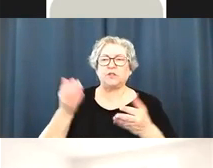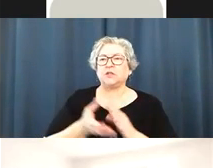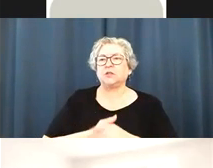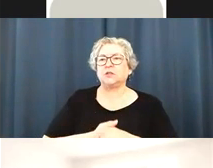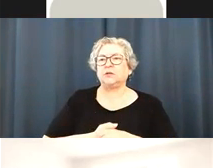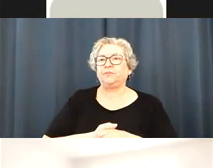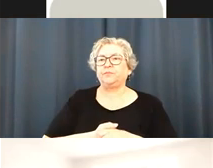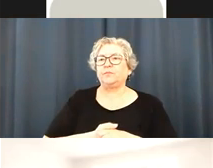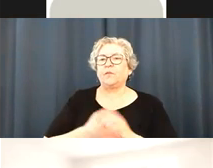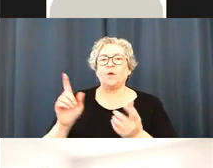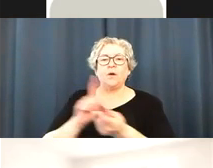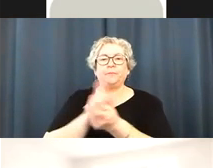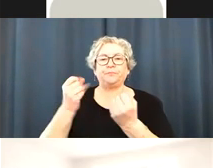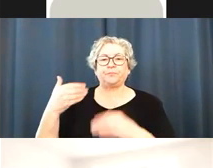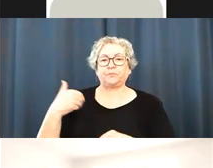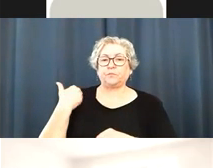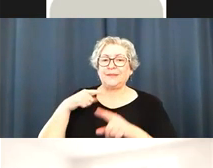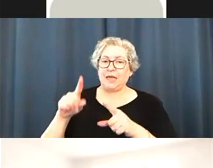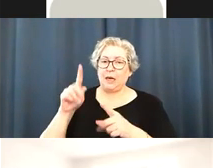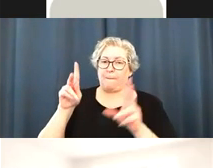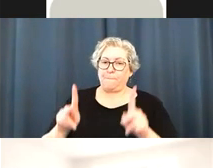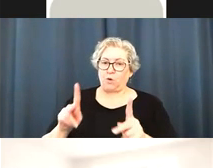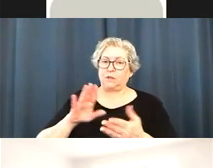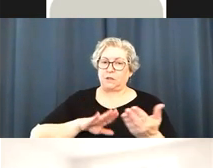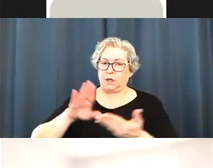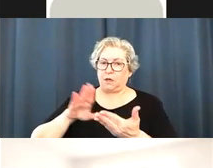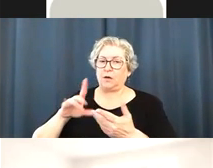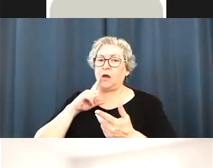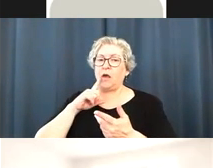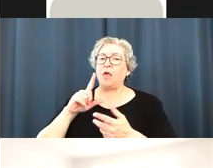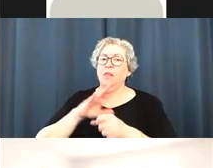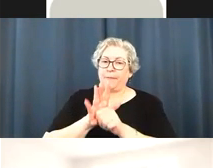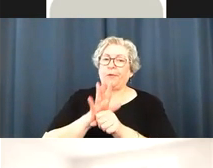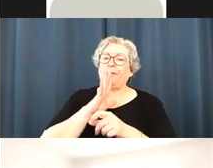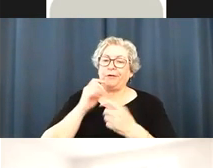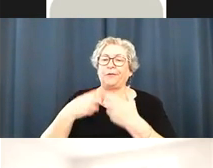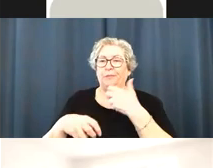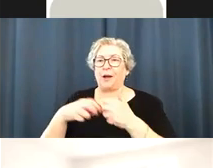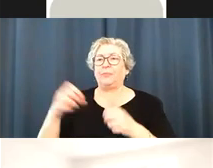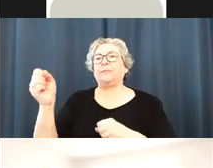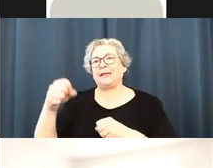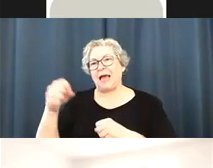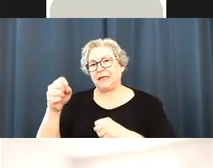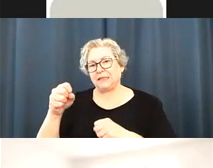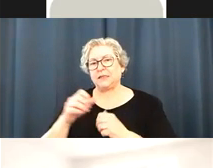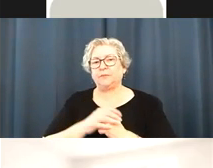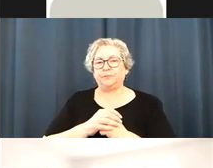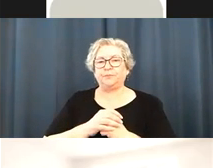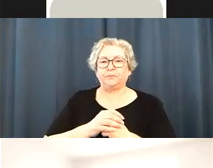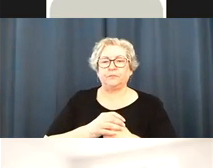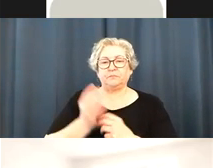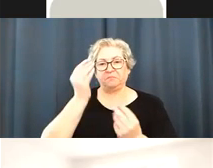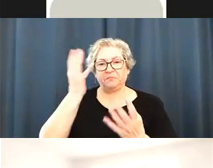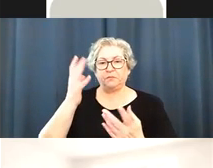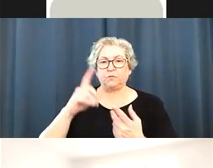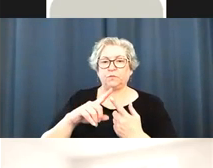We met a lot of our youth in person and the pandemic was a problem. Yes. Yeah. And you know what? I would say,